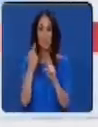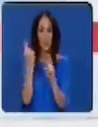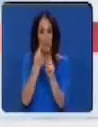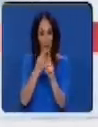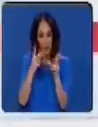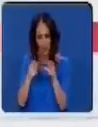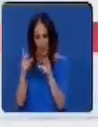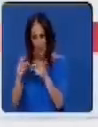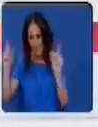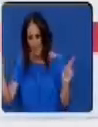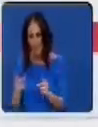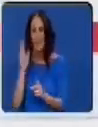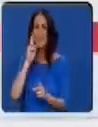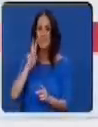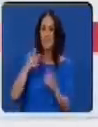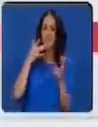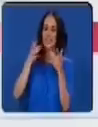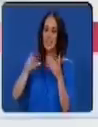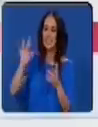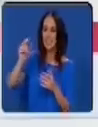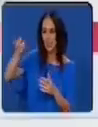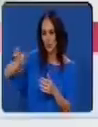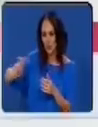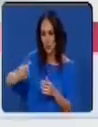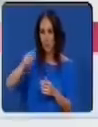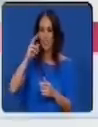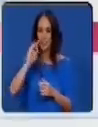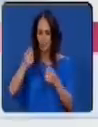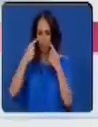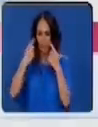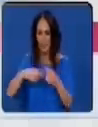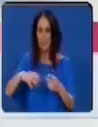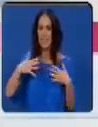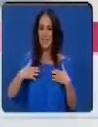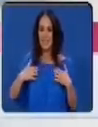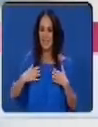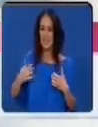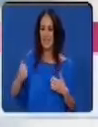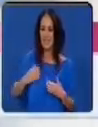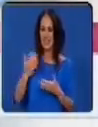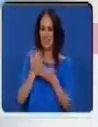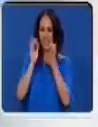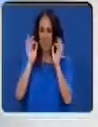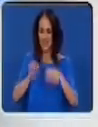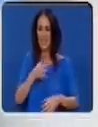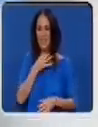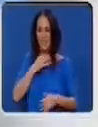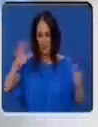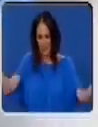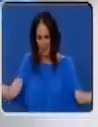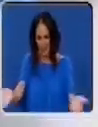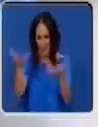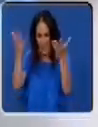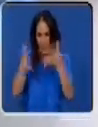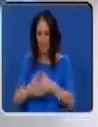tens de ir ao teatro do Casino Estoril ver este espetáculo às sextas e sábados até final de agosto. Força,